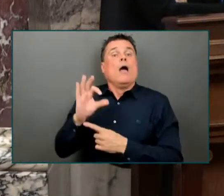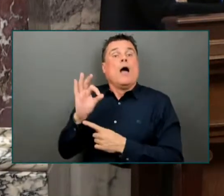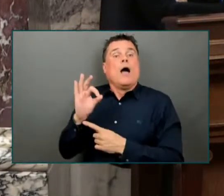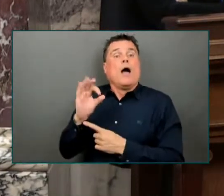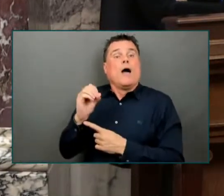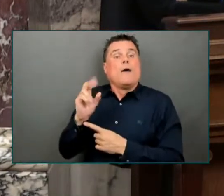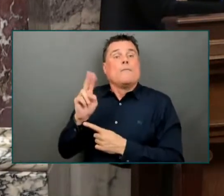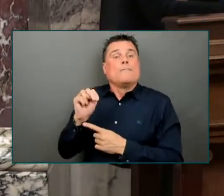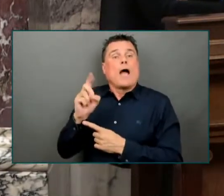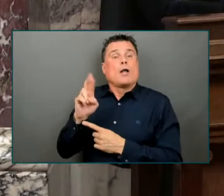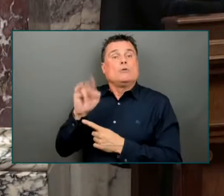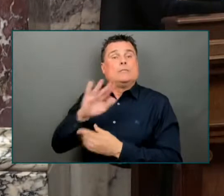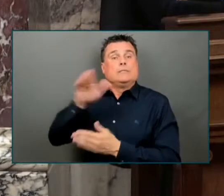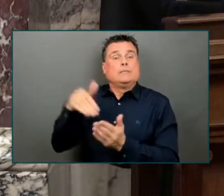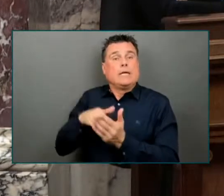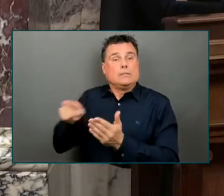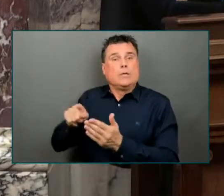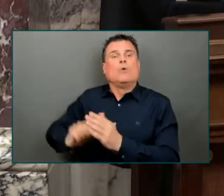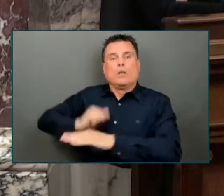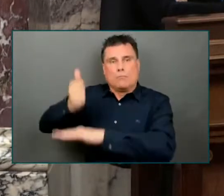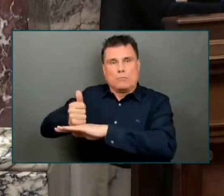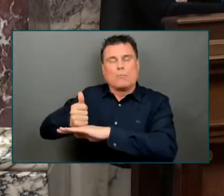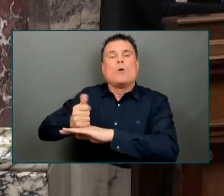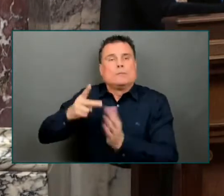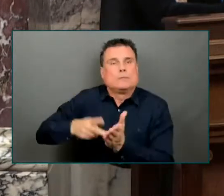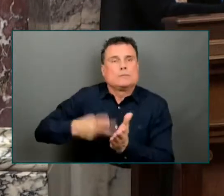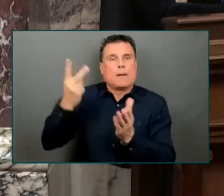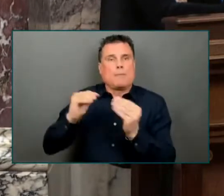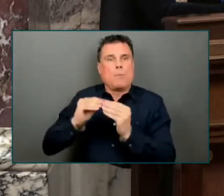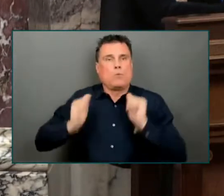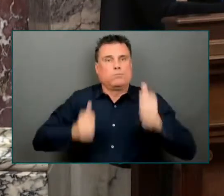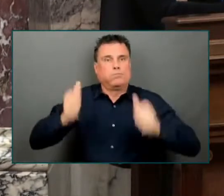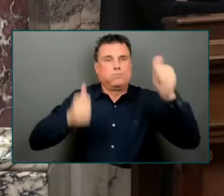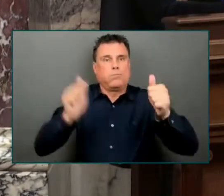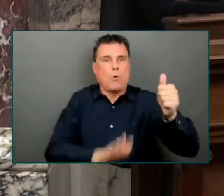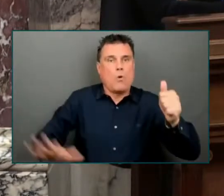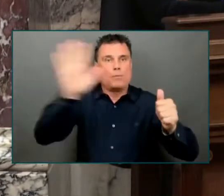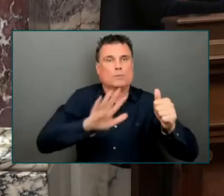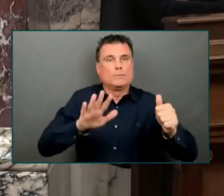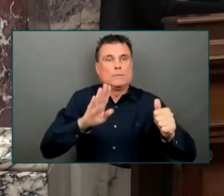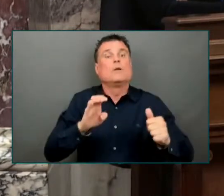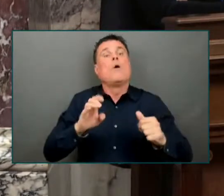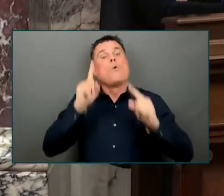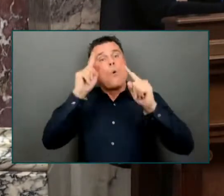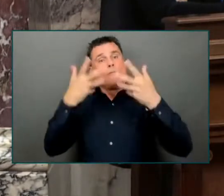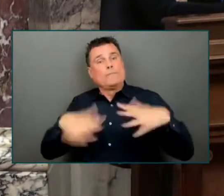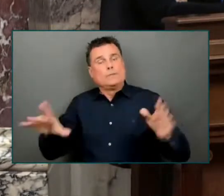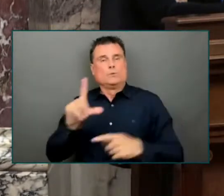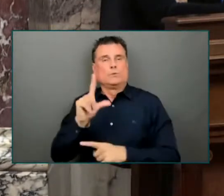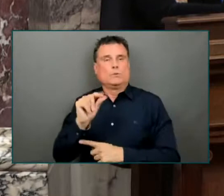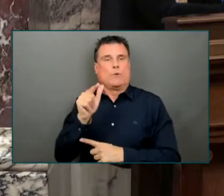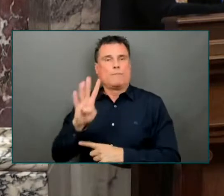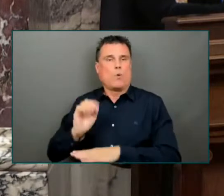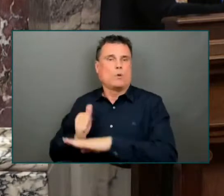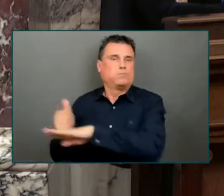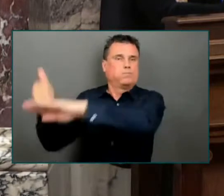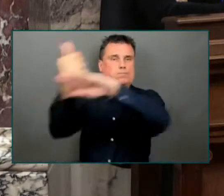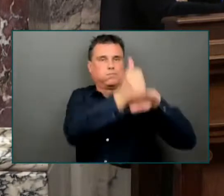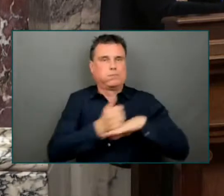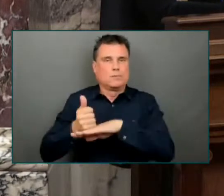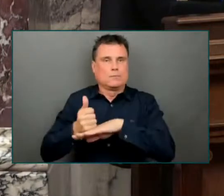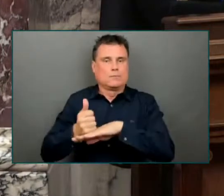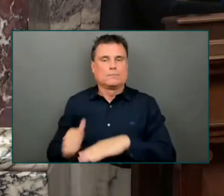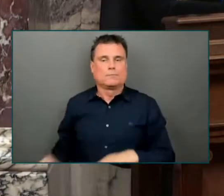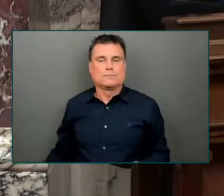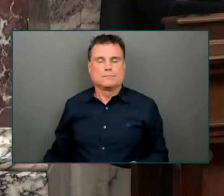community-based mental health and substance use services. Through Budget 2021, we are accelerating